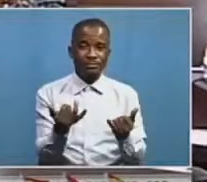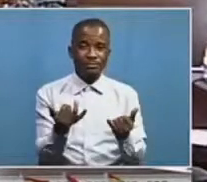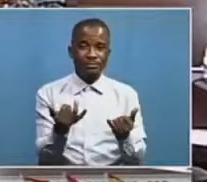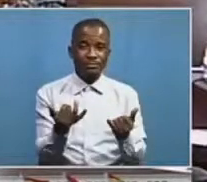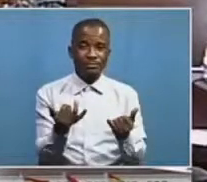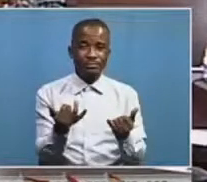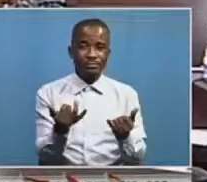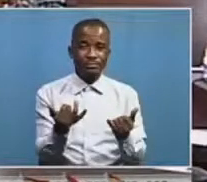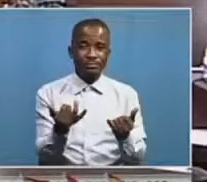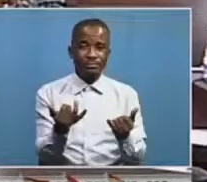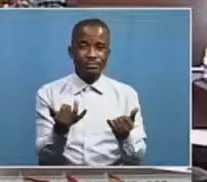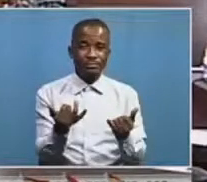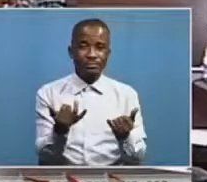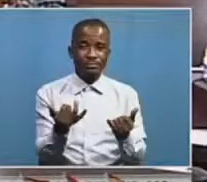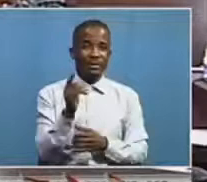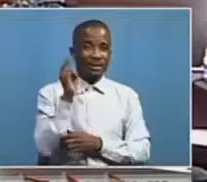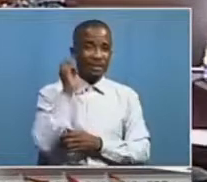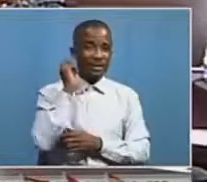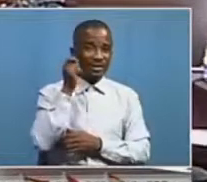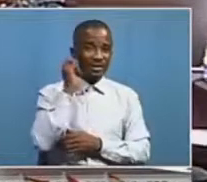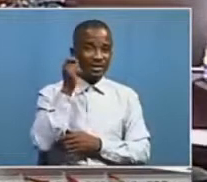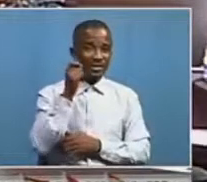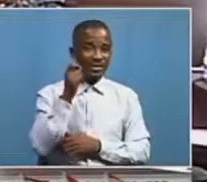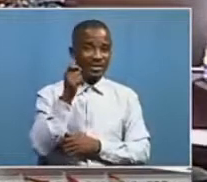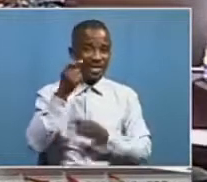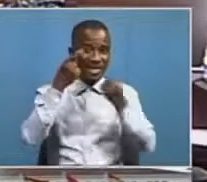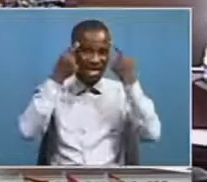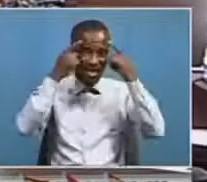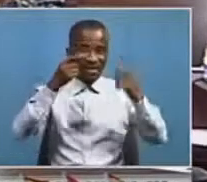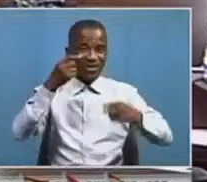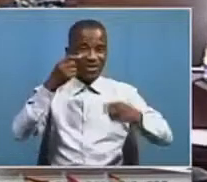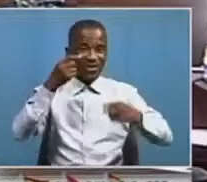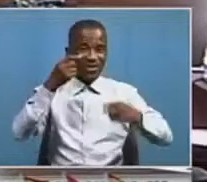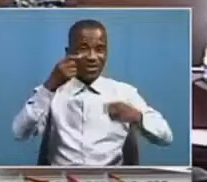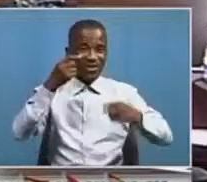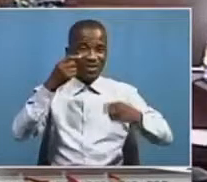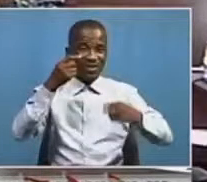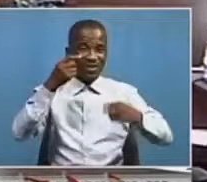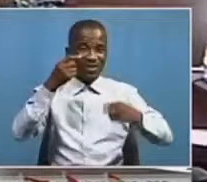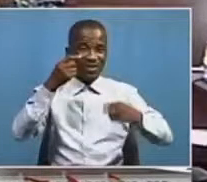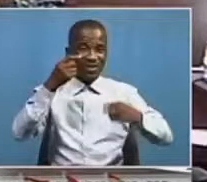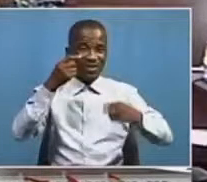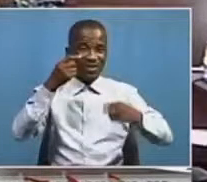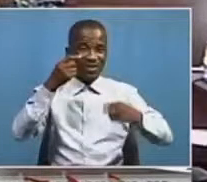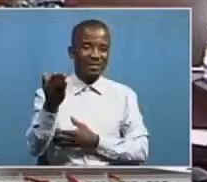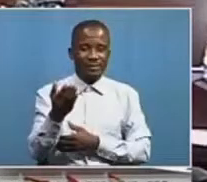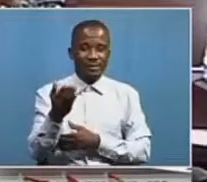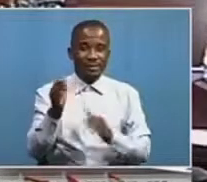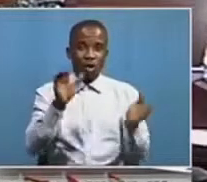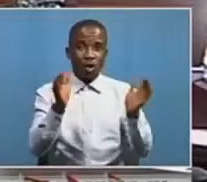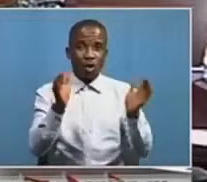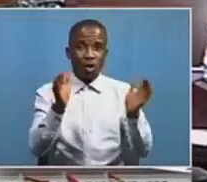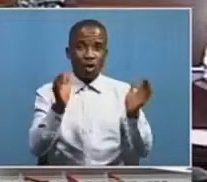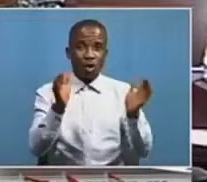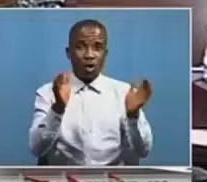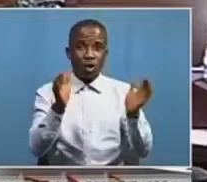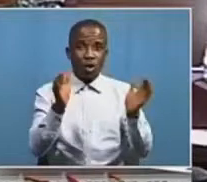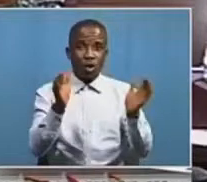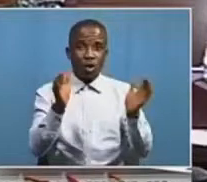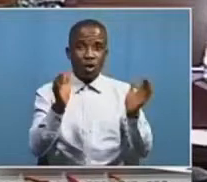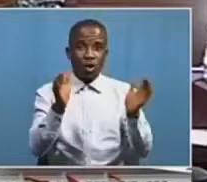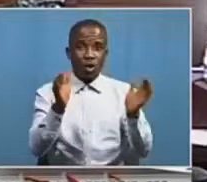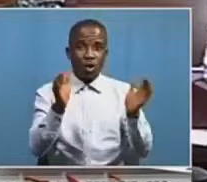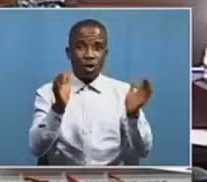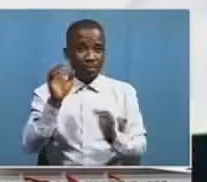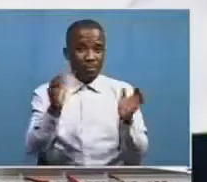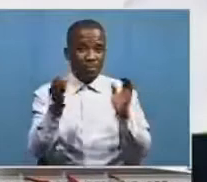to the Kenyan case of Amolo Odinga and another versus Independent Electoral and Boundaries Committee of 20th